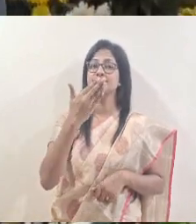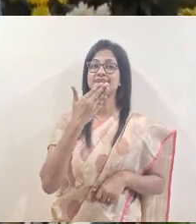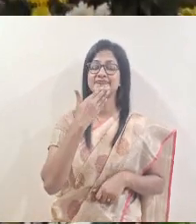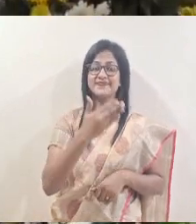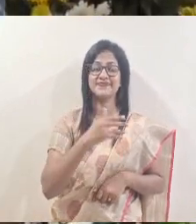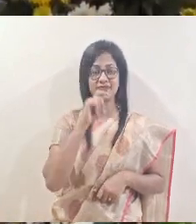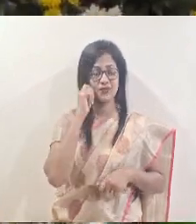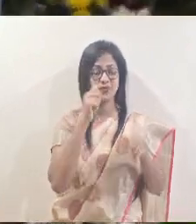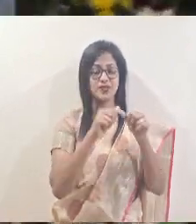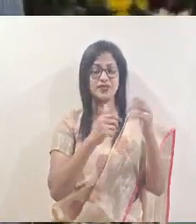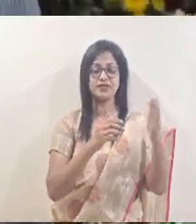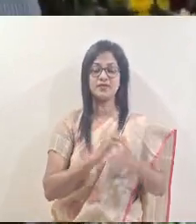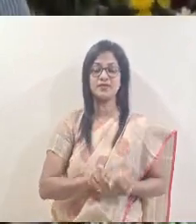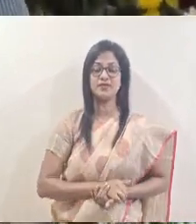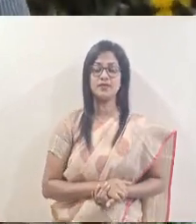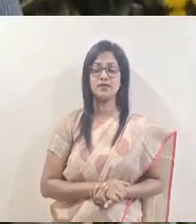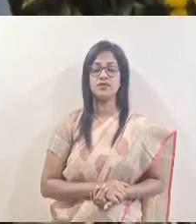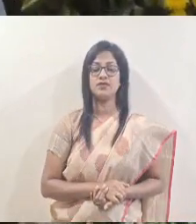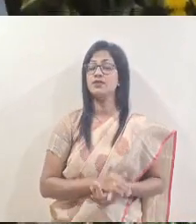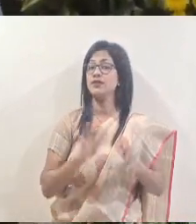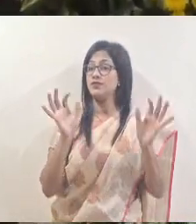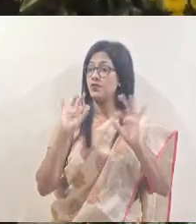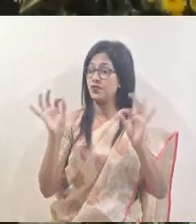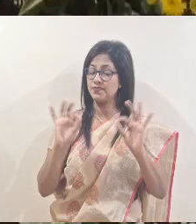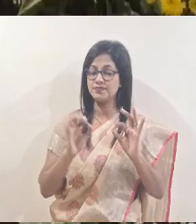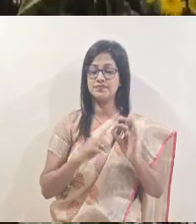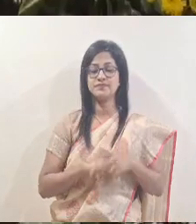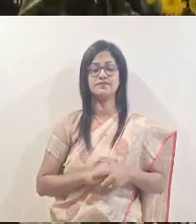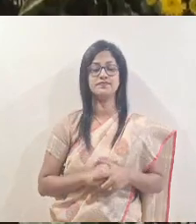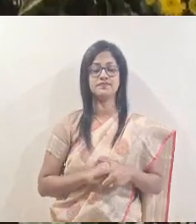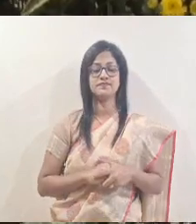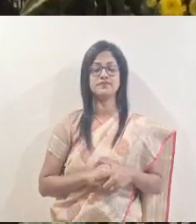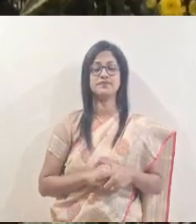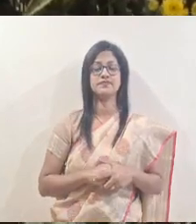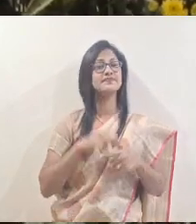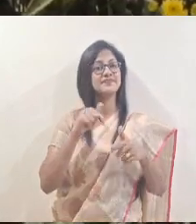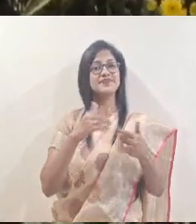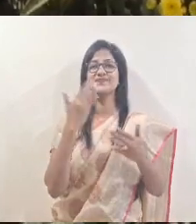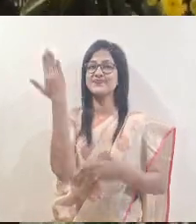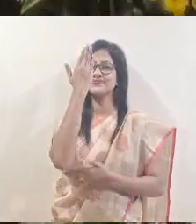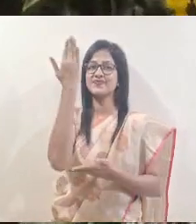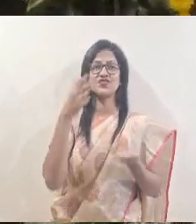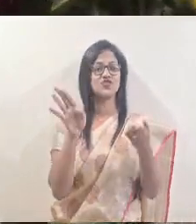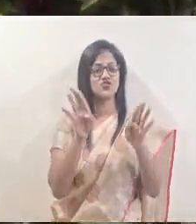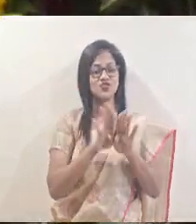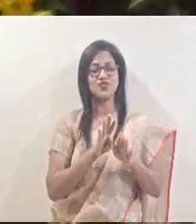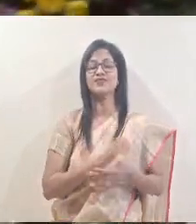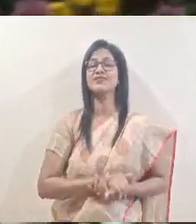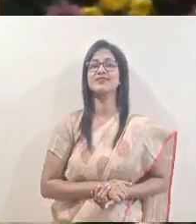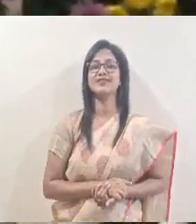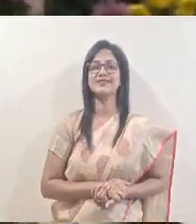Thank you. Thanks a lot. If not, we'll close this session.